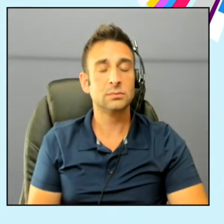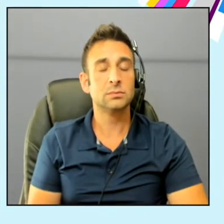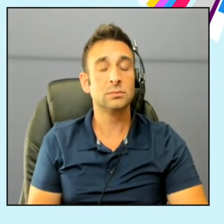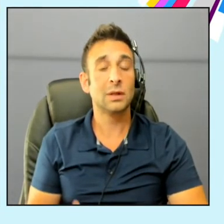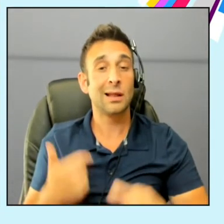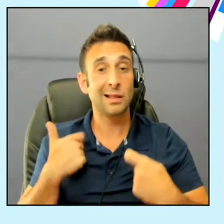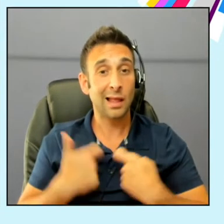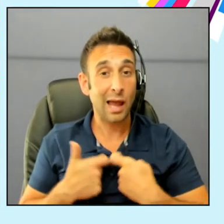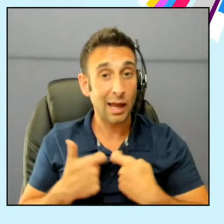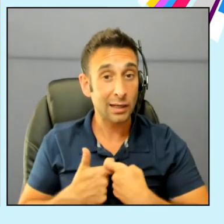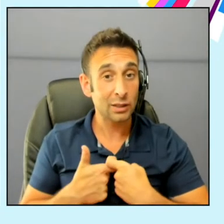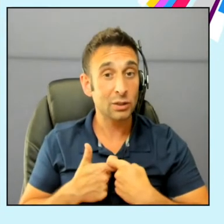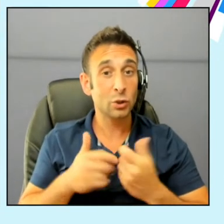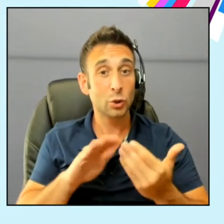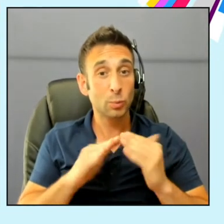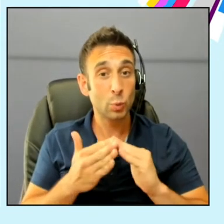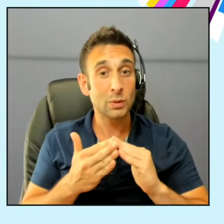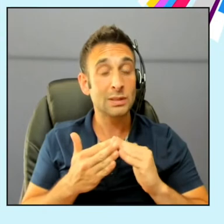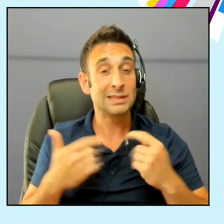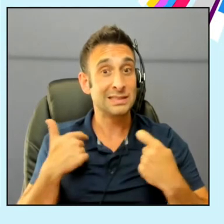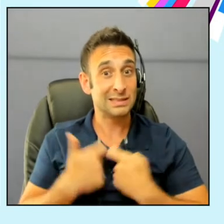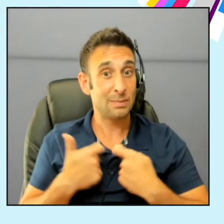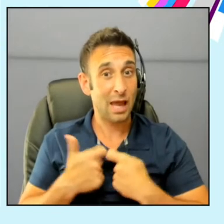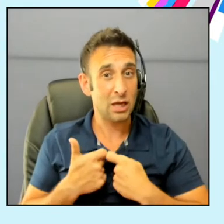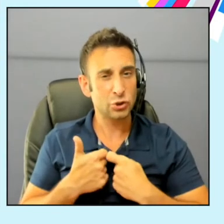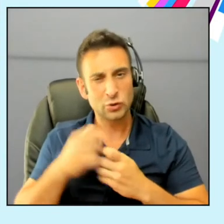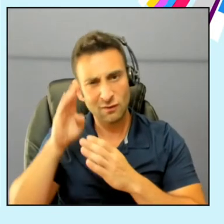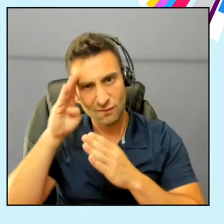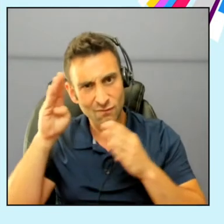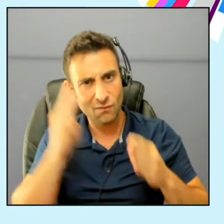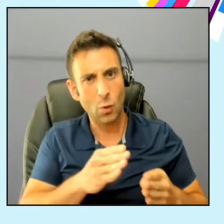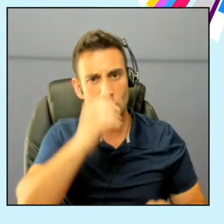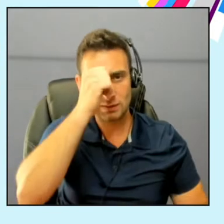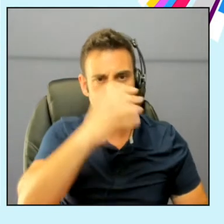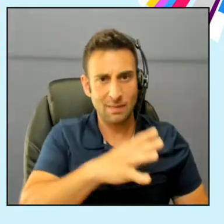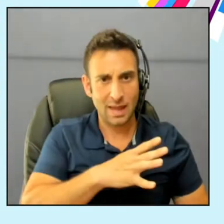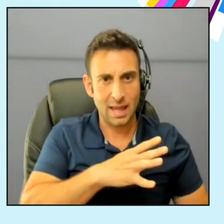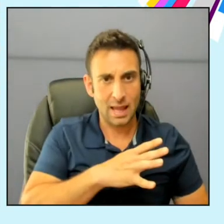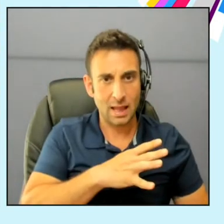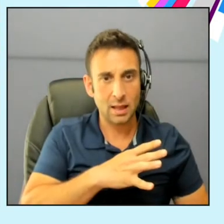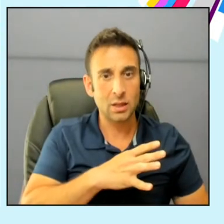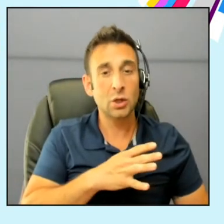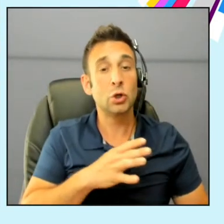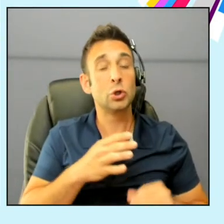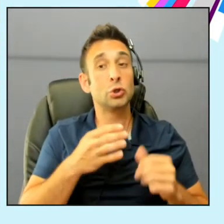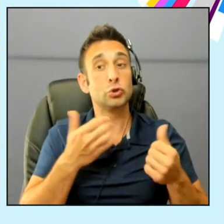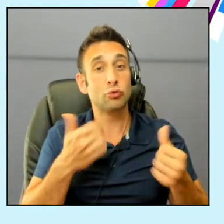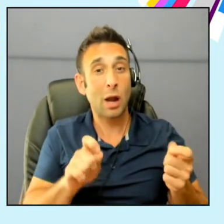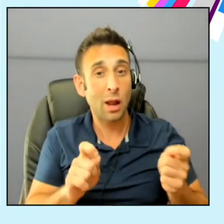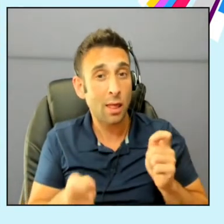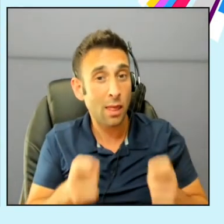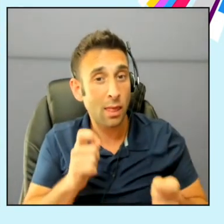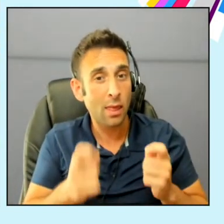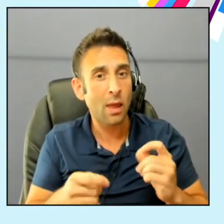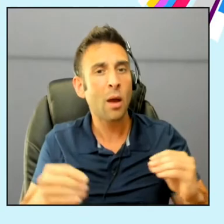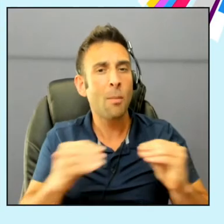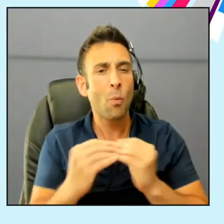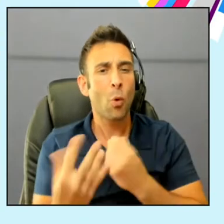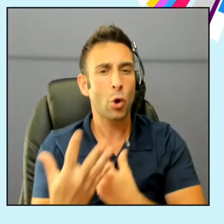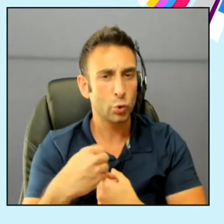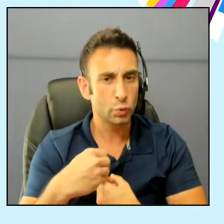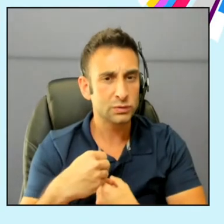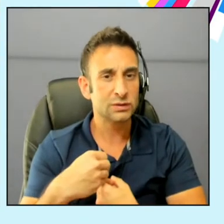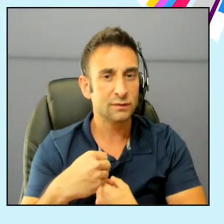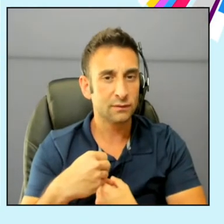is very male genderized, and we have been trying to take it forward into a more inclusive,